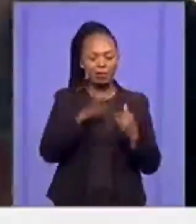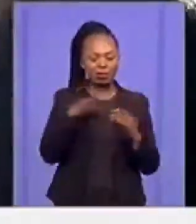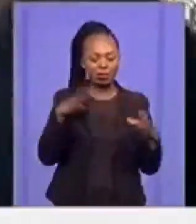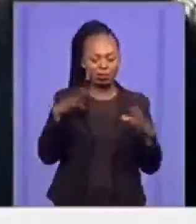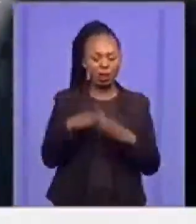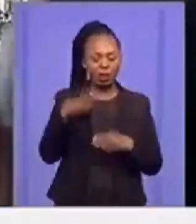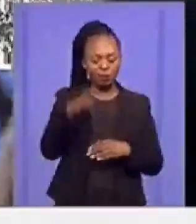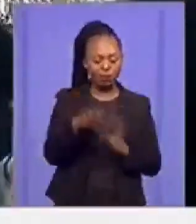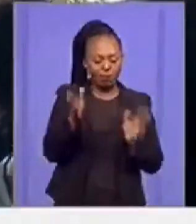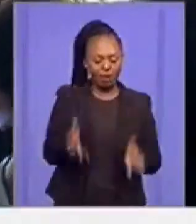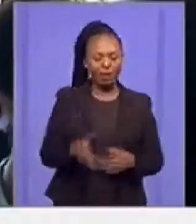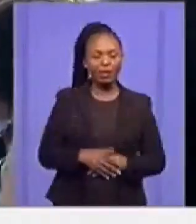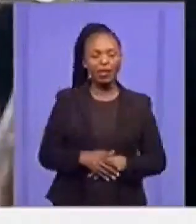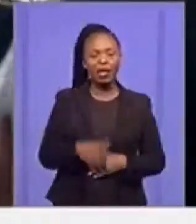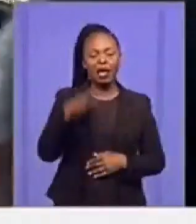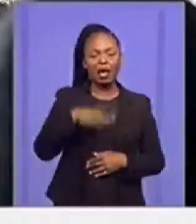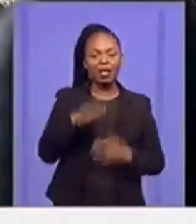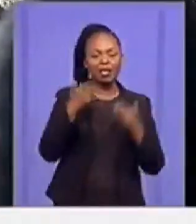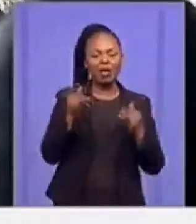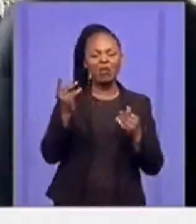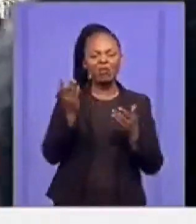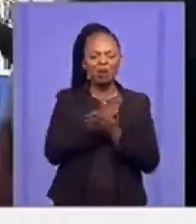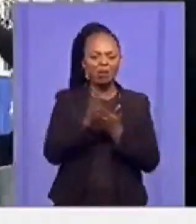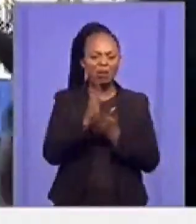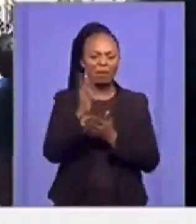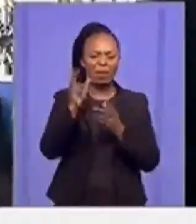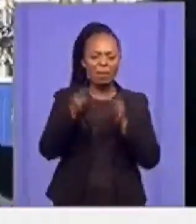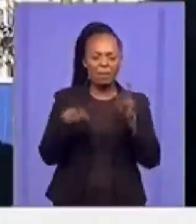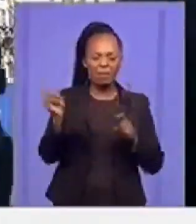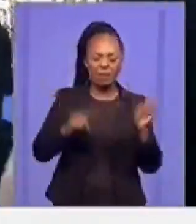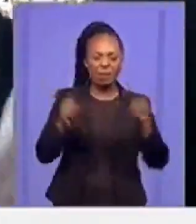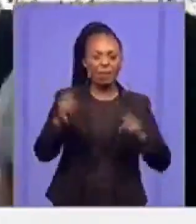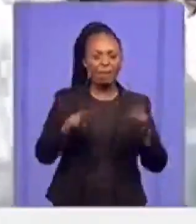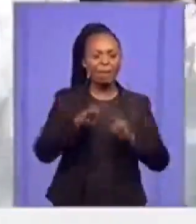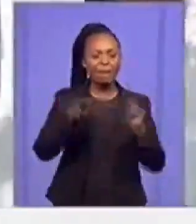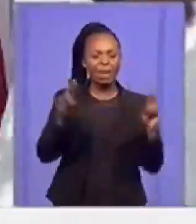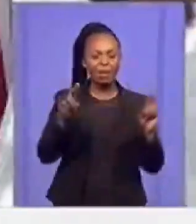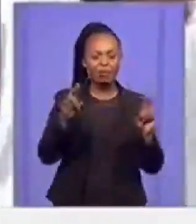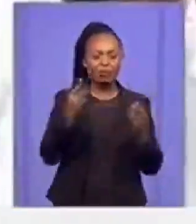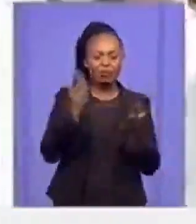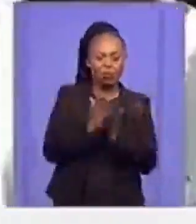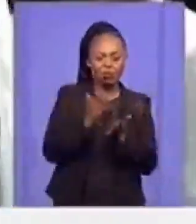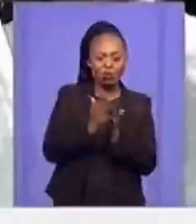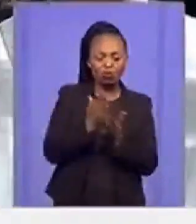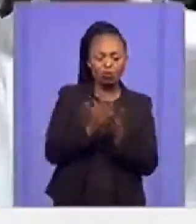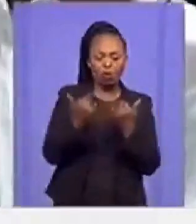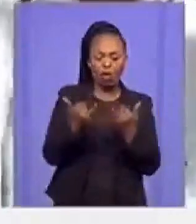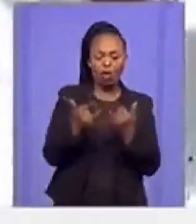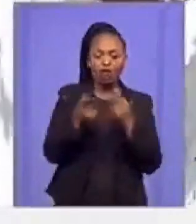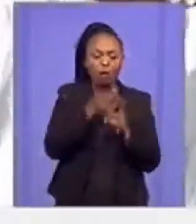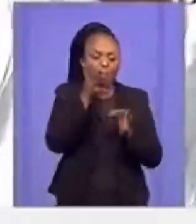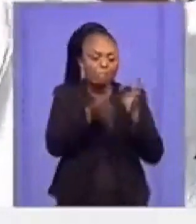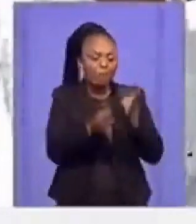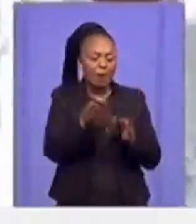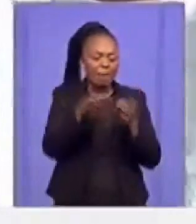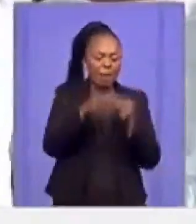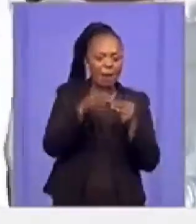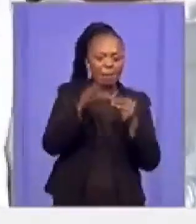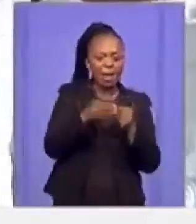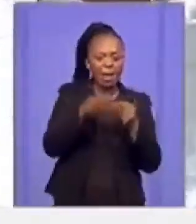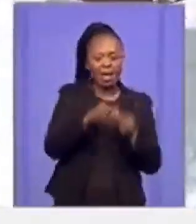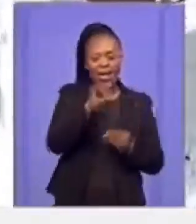go ntse go ena le ba e ba ntseng ba fihla tsena motho a dimong jalo ha se ka re utlwela letho ka ditho tsa ANC